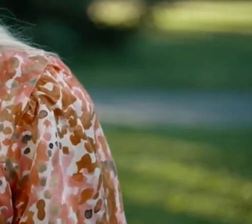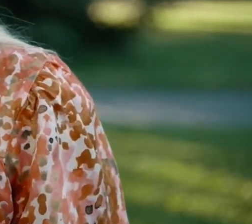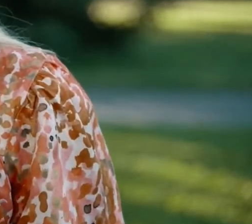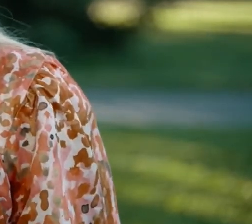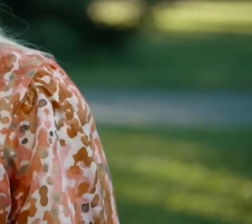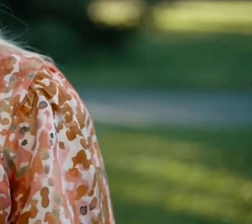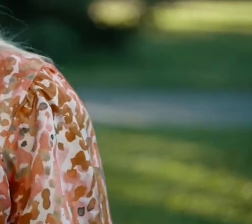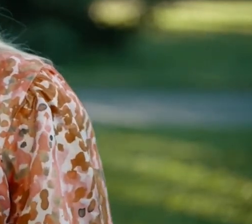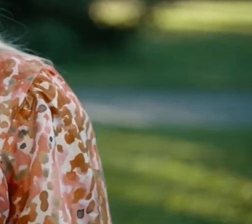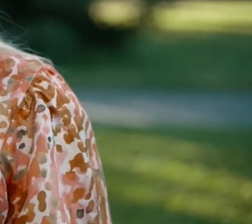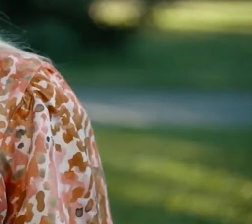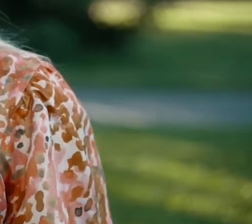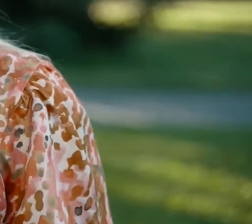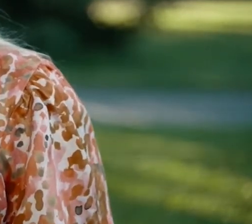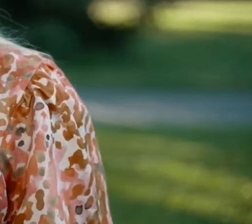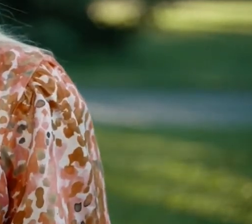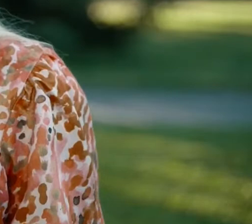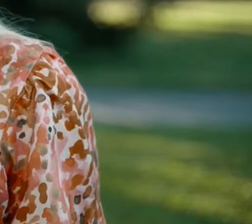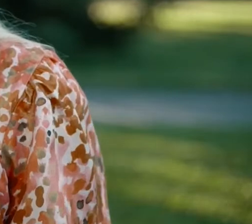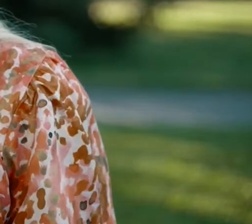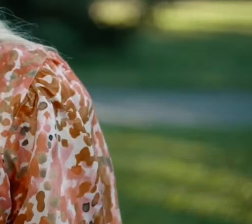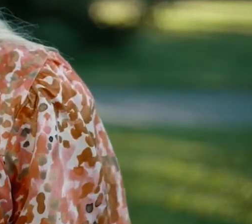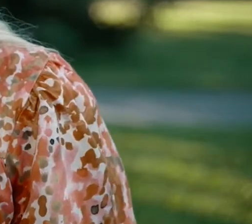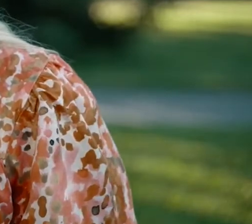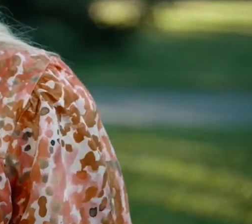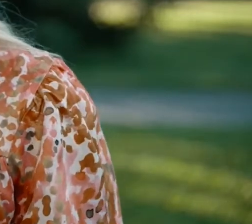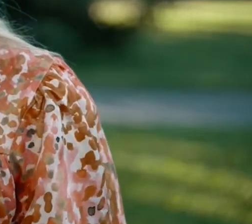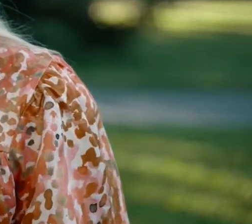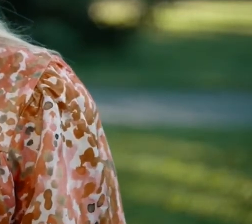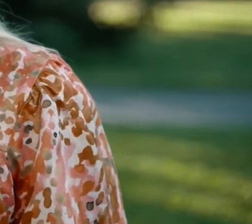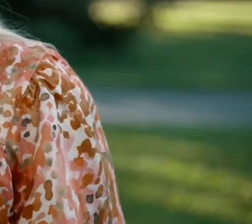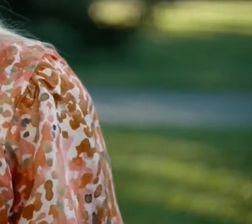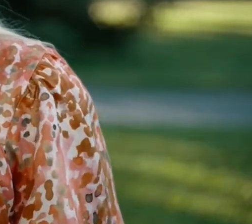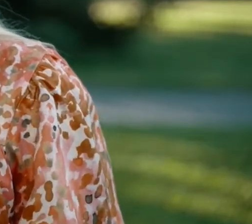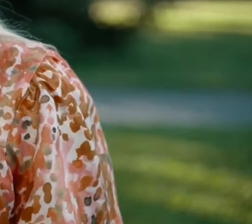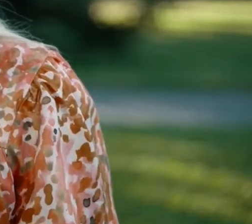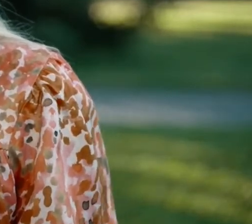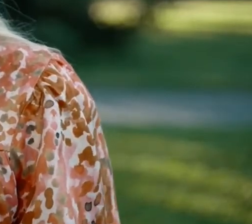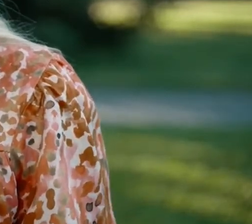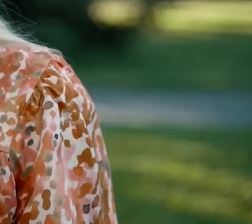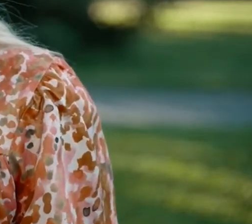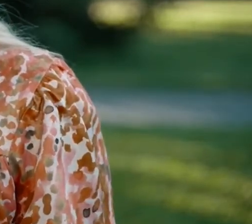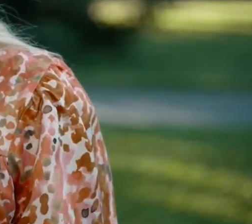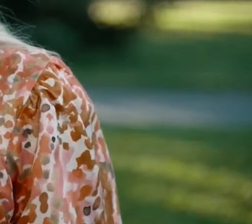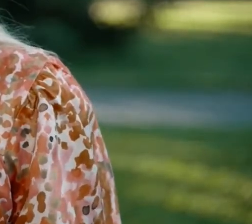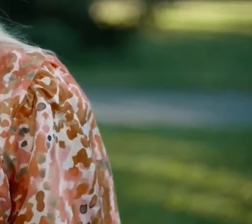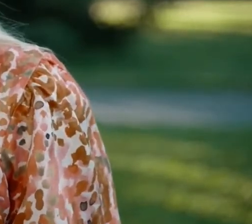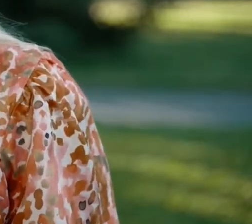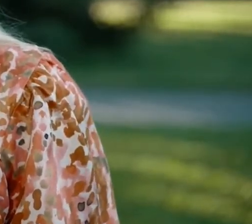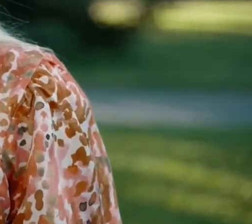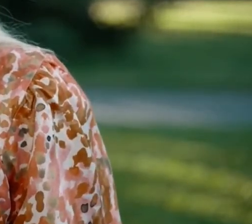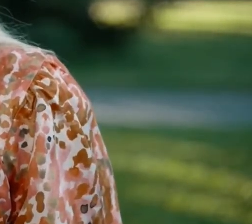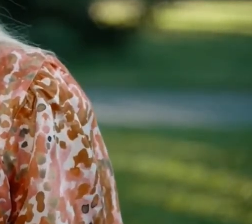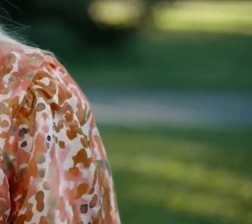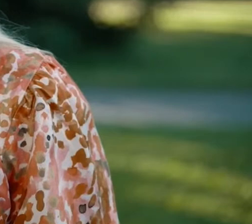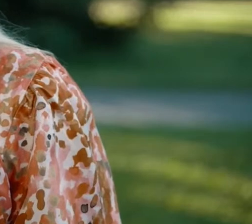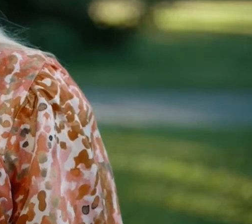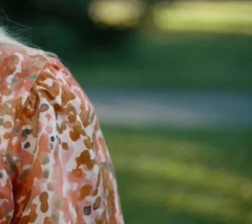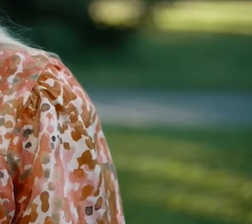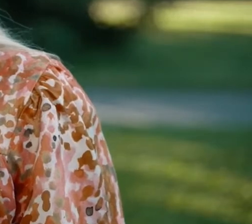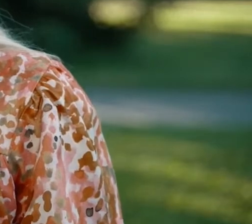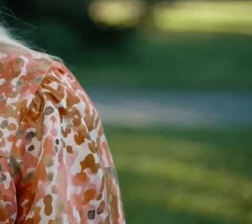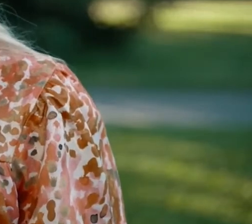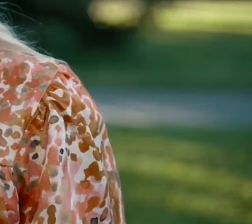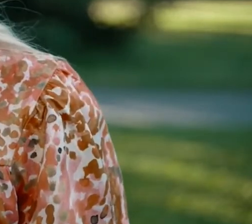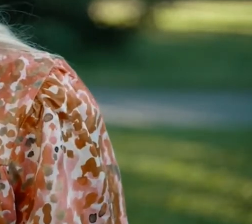for a more equal society. These kinds of changes in society create an opportunity for a transition